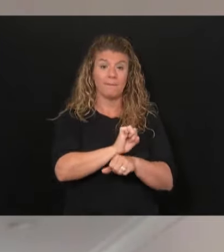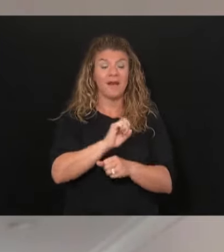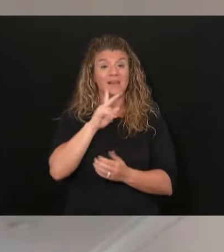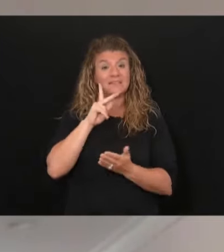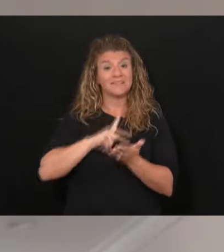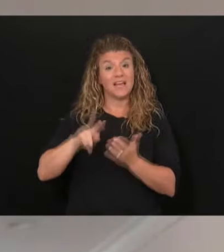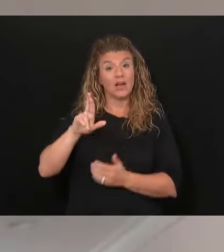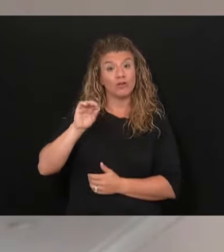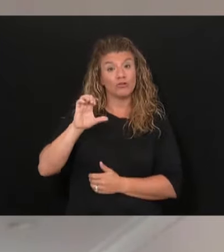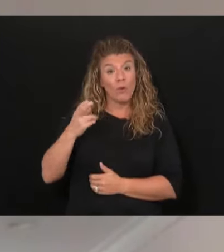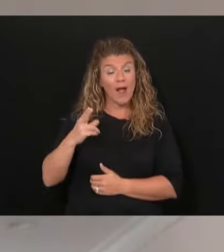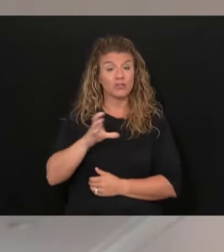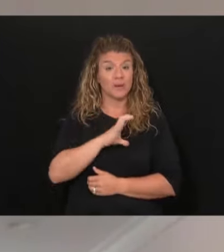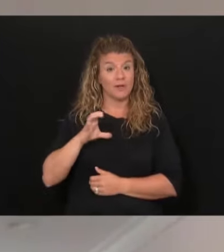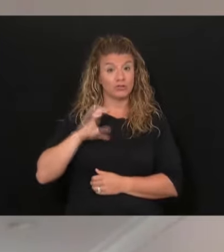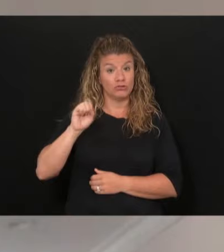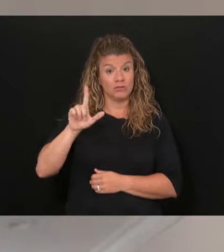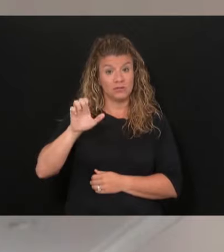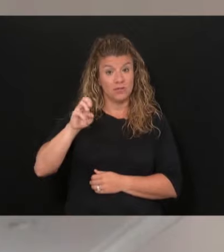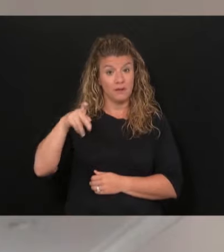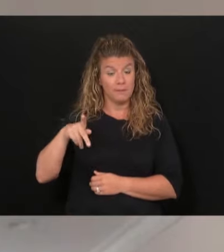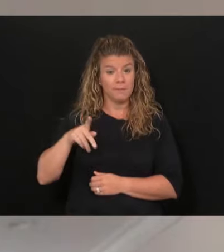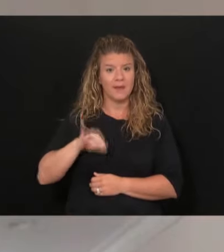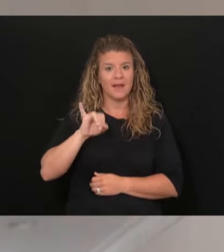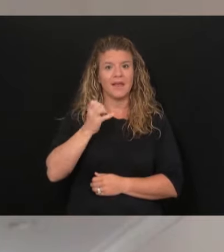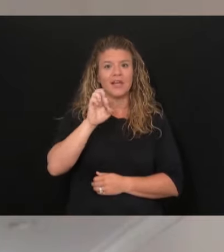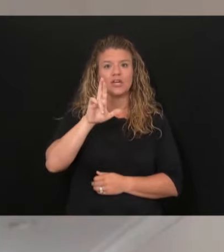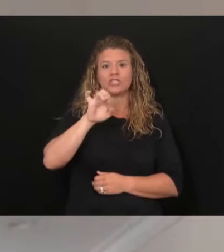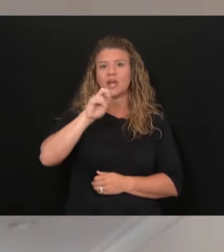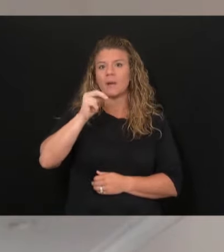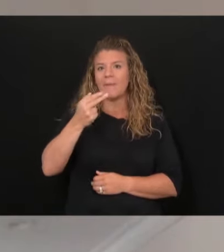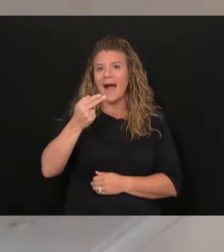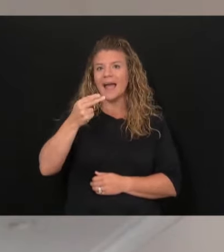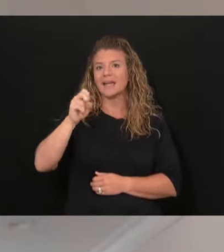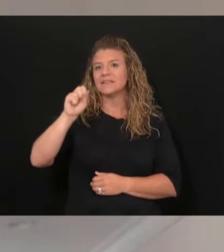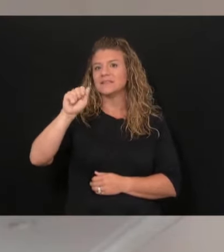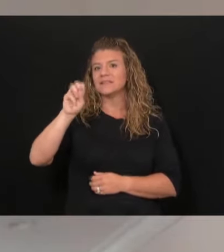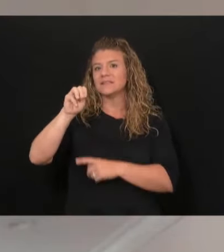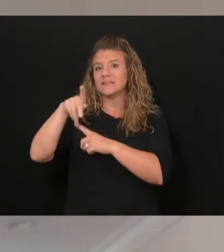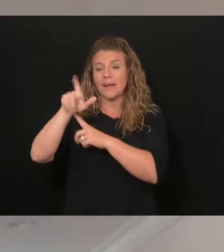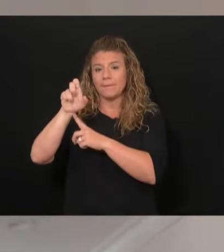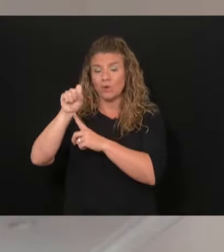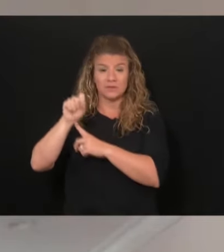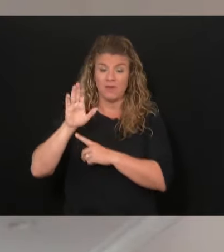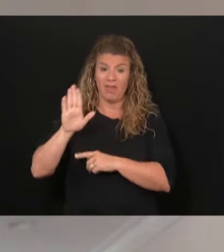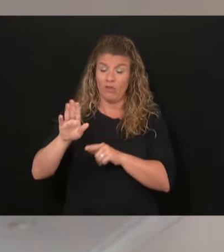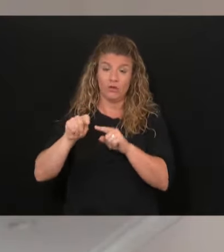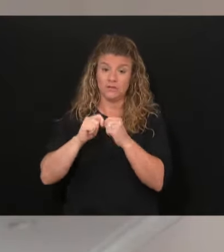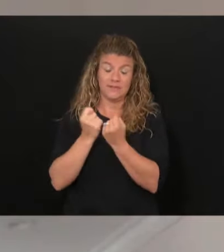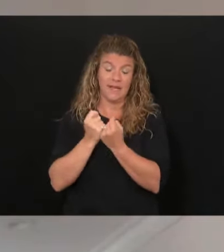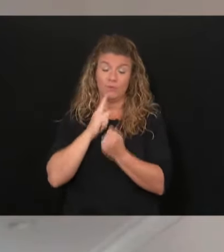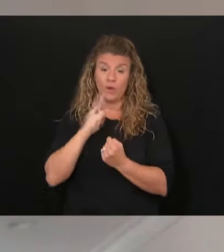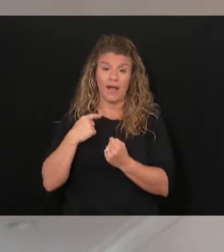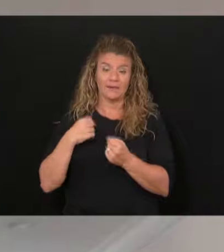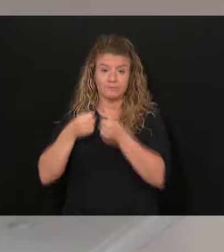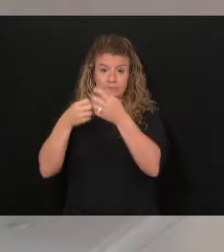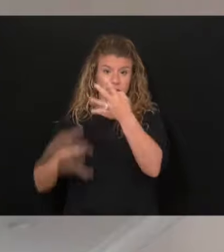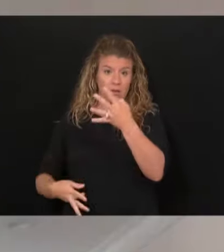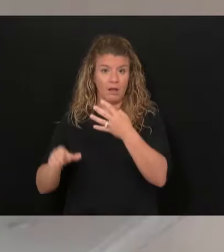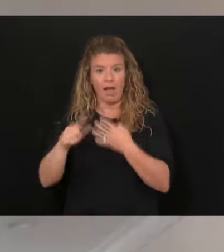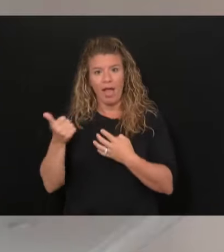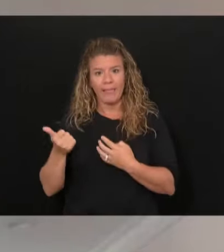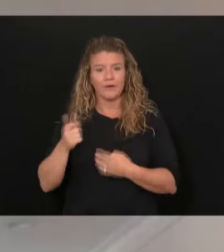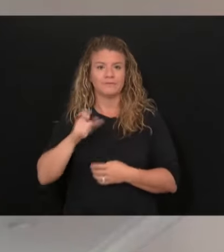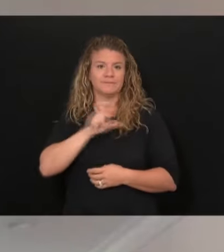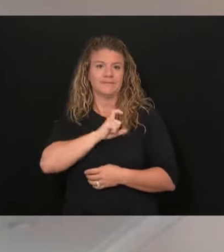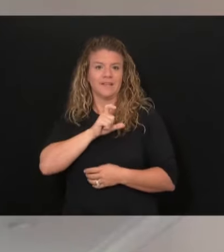Crouch, Commissioner Slemp, Jeremiah Samples, other people on the team, as well as our county health officers and